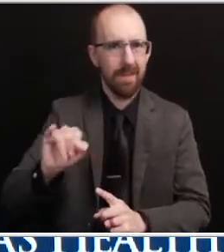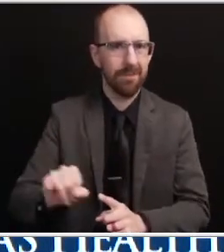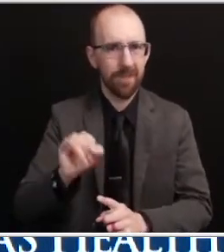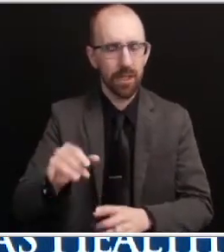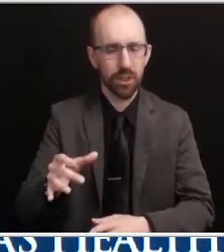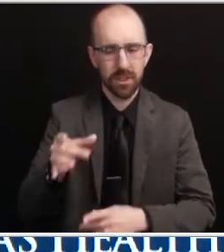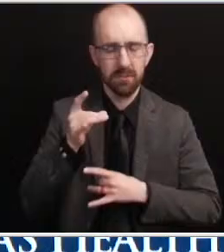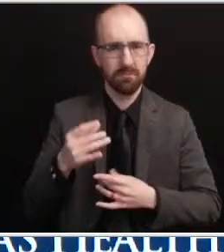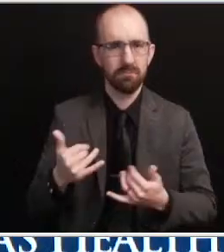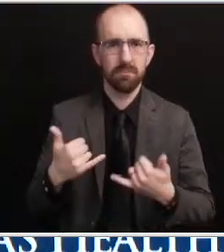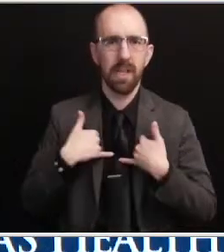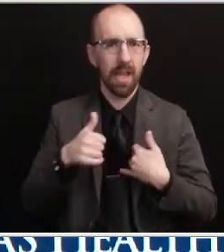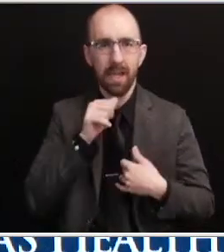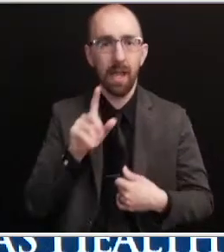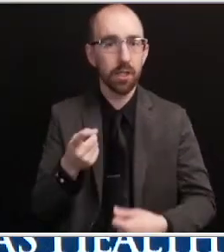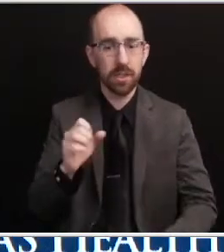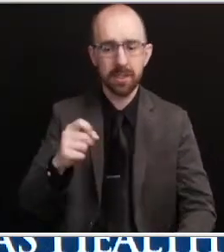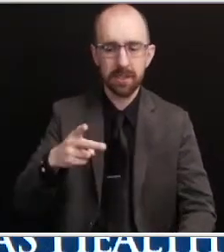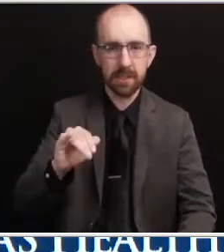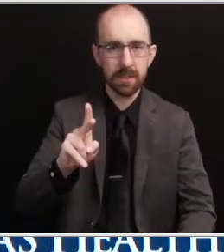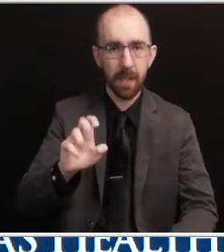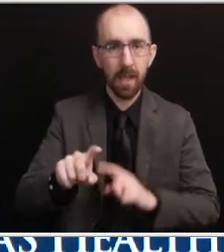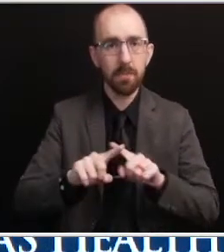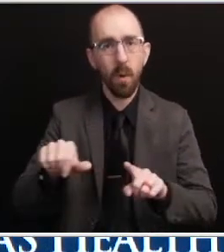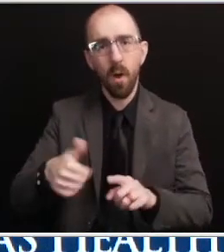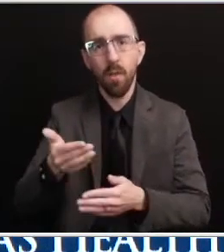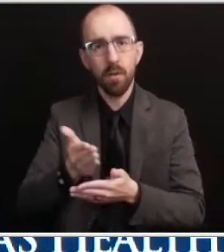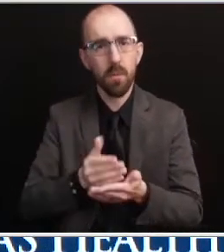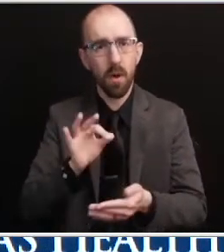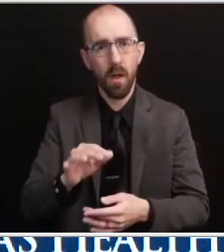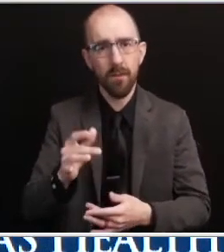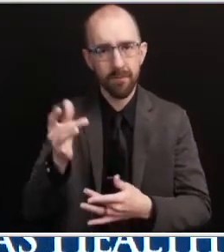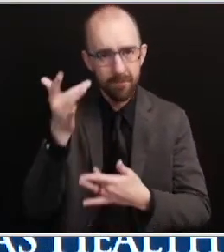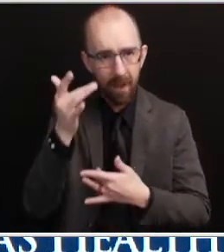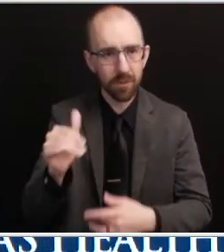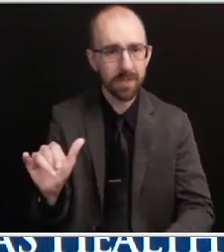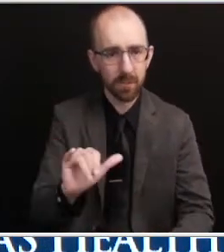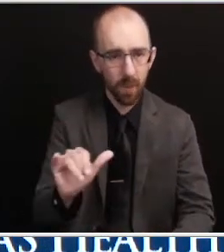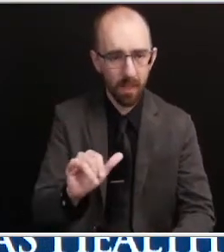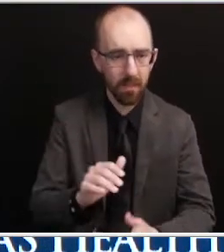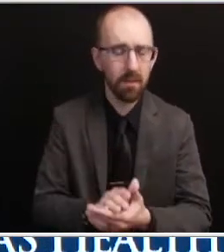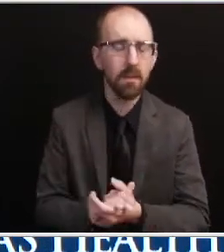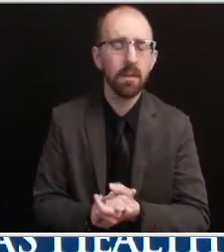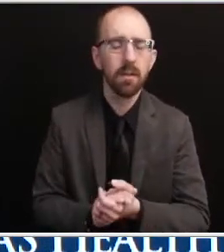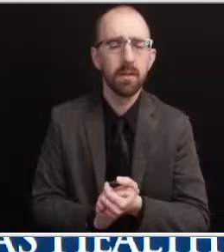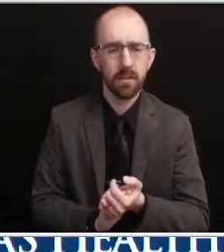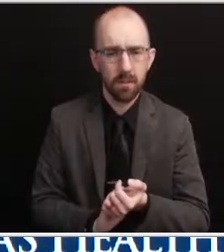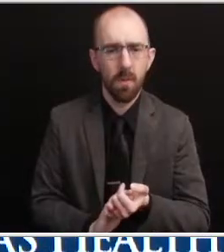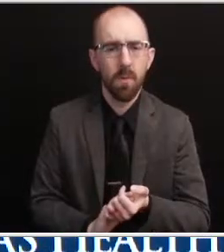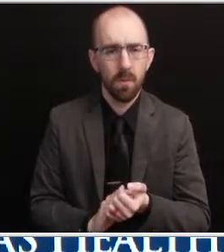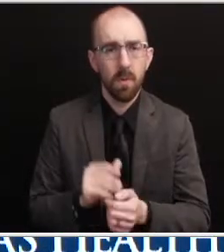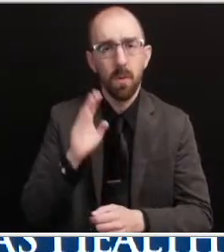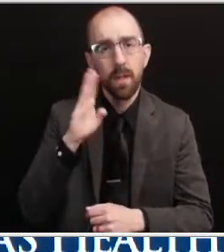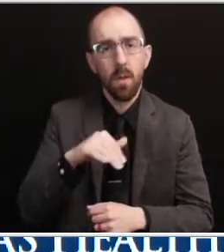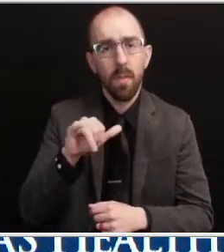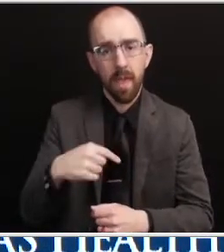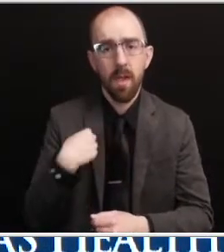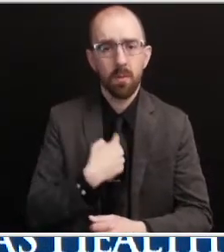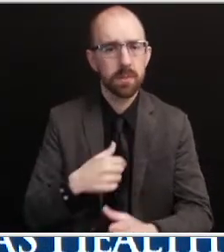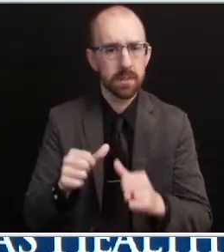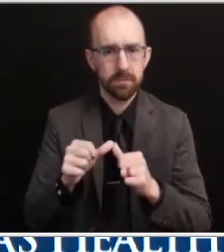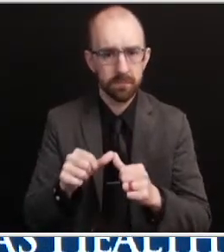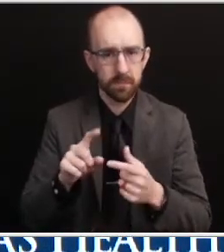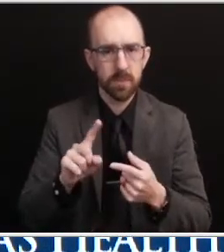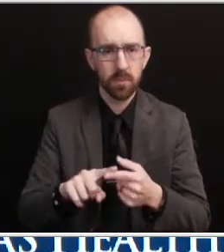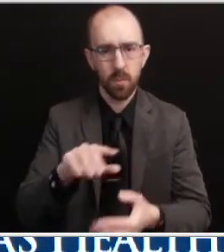just a spike, but other parts of that virus as well. And so we know that we continue to overall